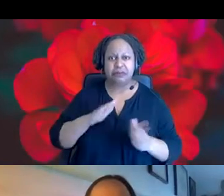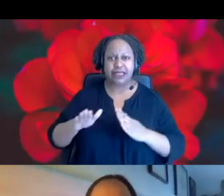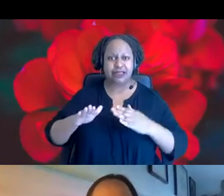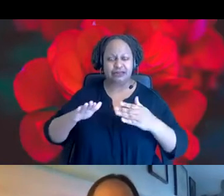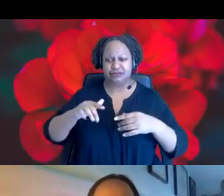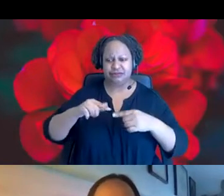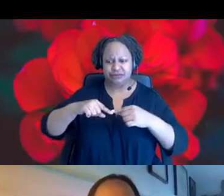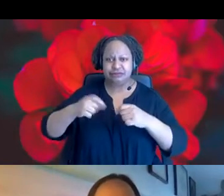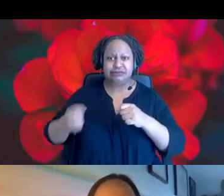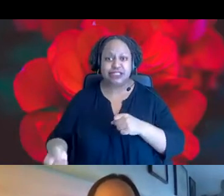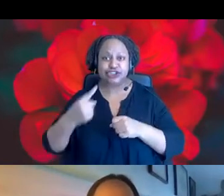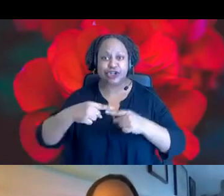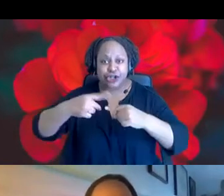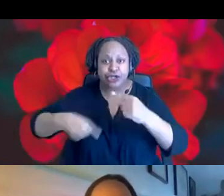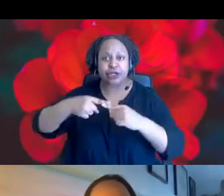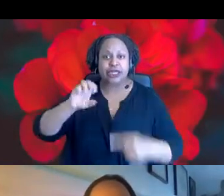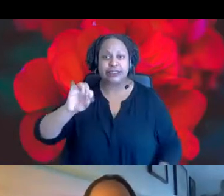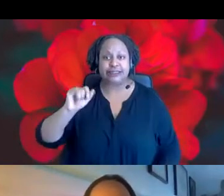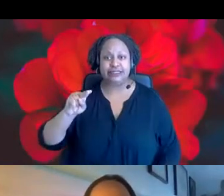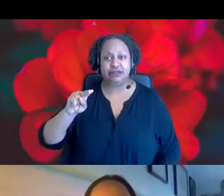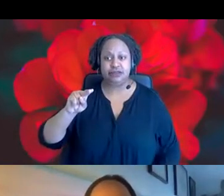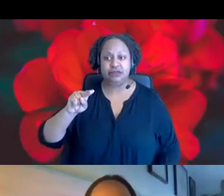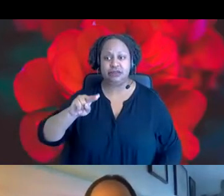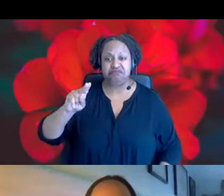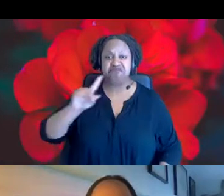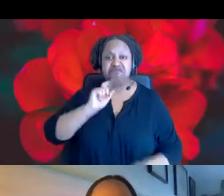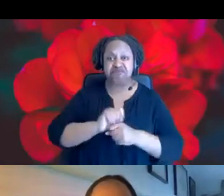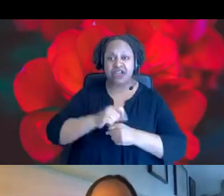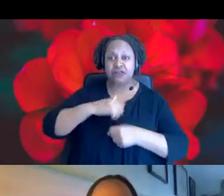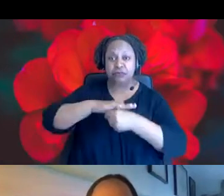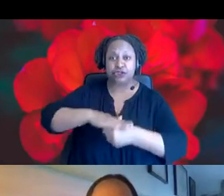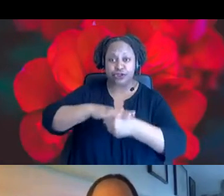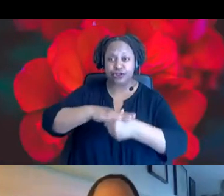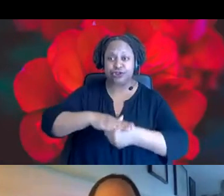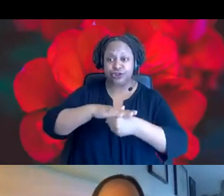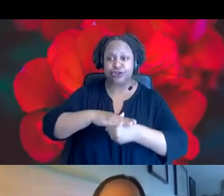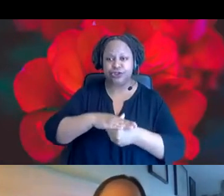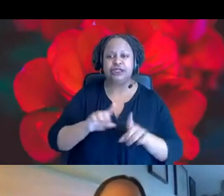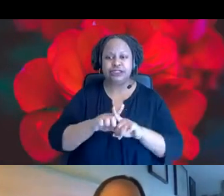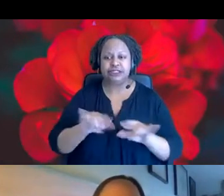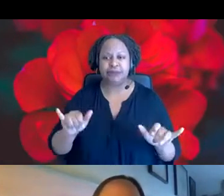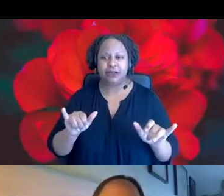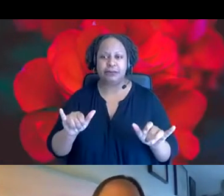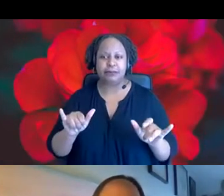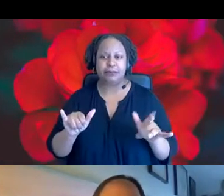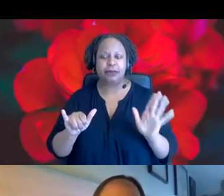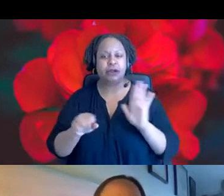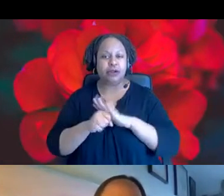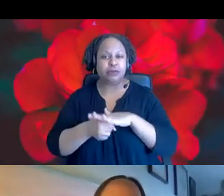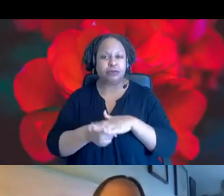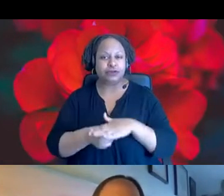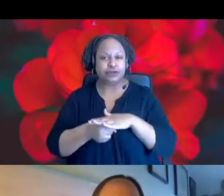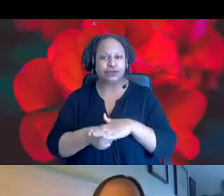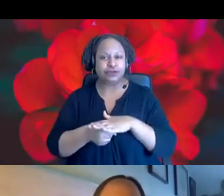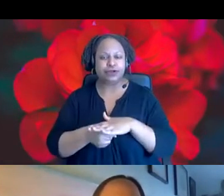out. You know, you definitely have those real pressures. And at the same time, the pressure of, well, what does it look like when we're back, and